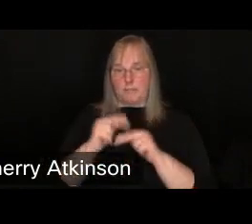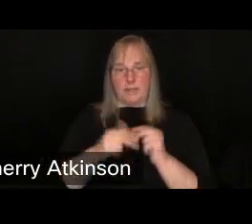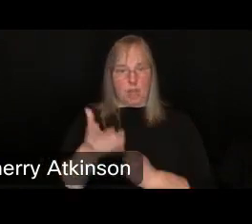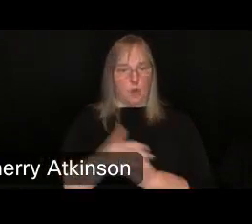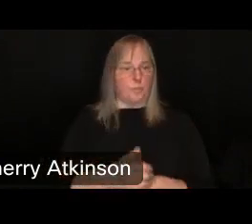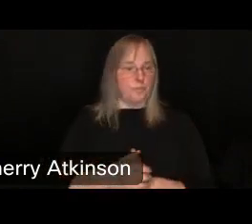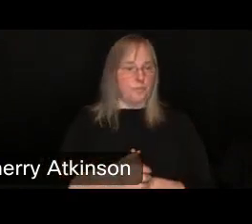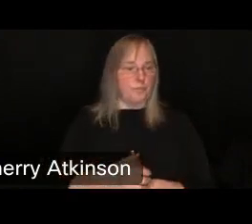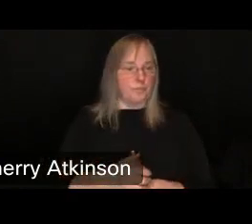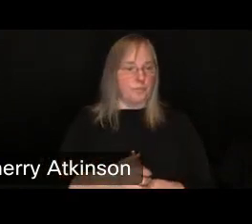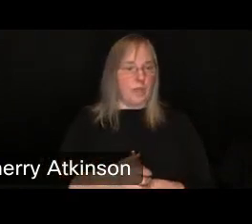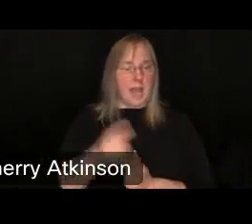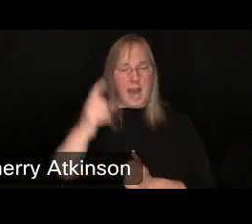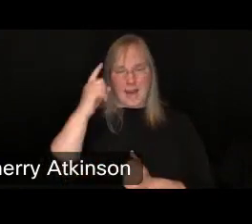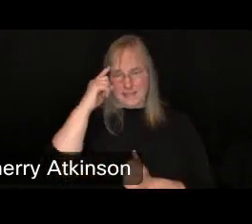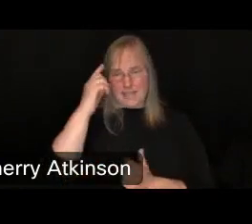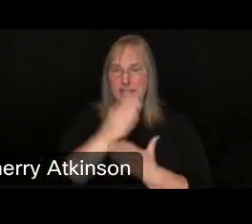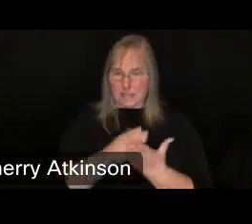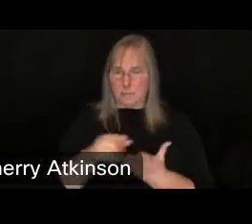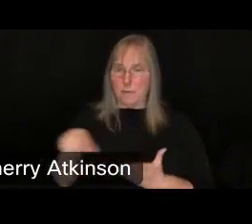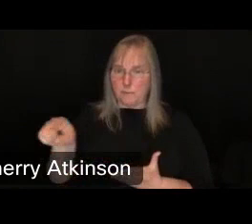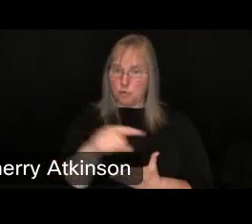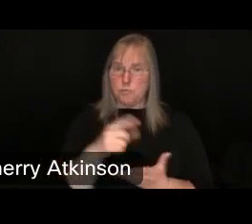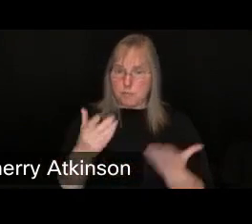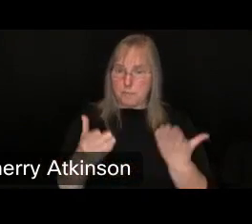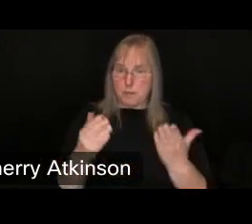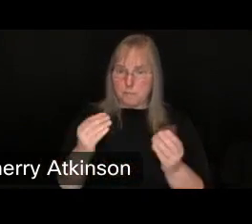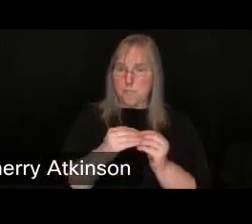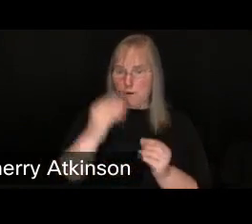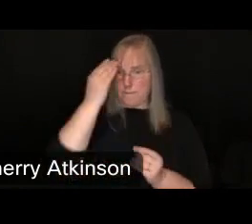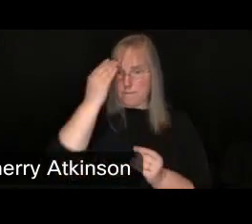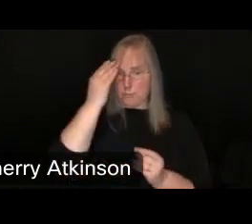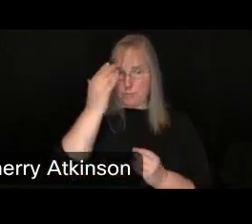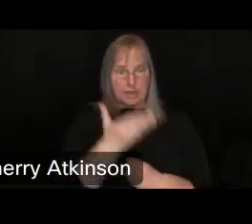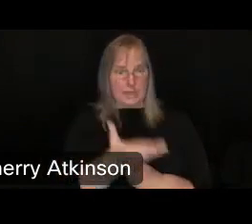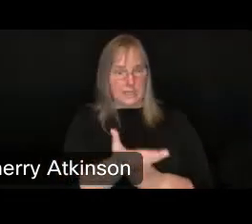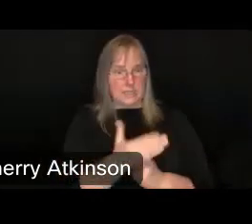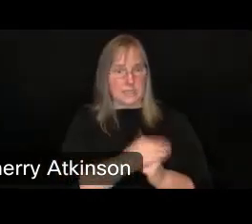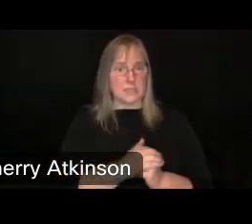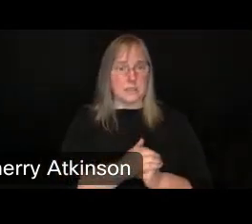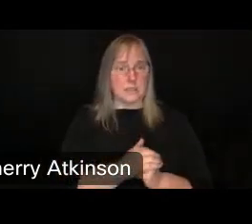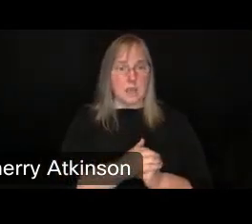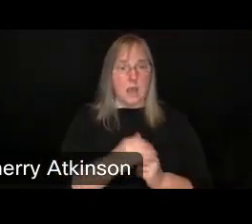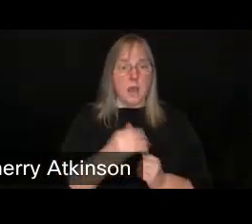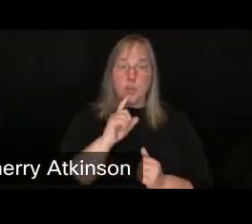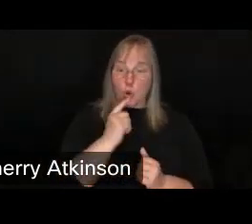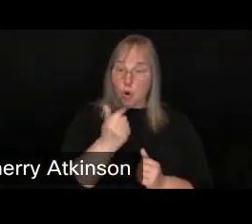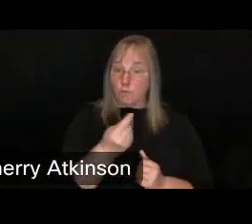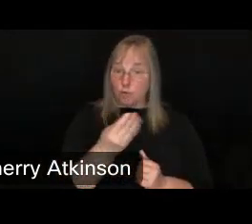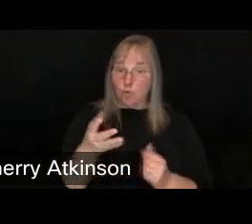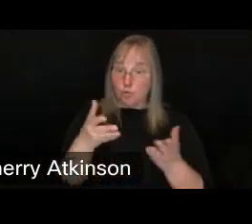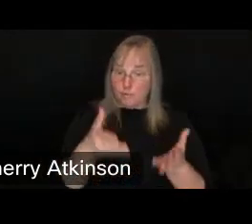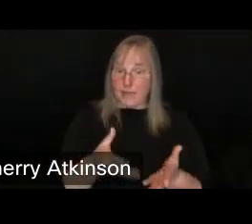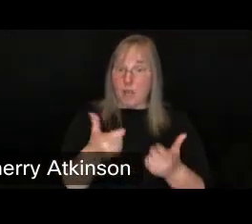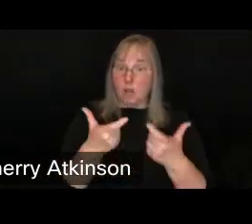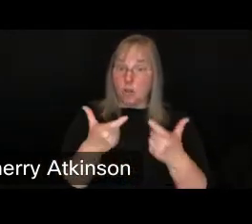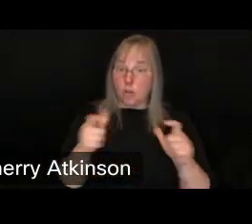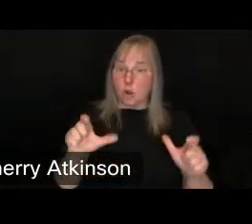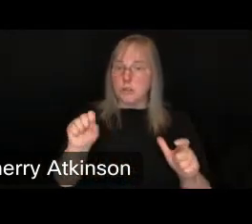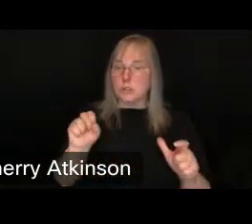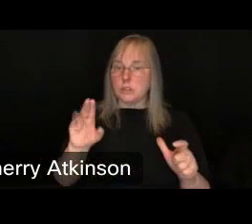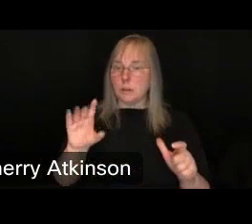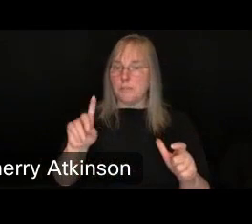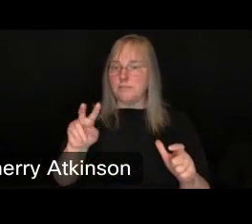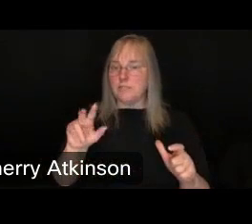I think some of you probably are more familiar with this. There are a few remaining large subdivisions there. This